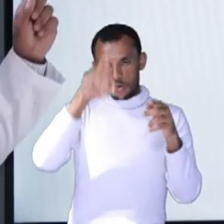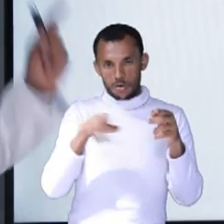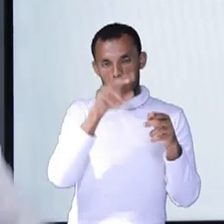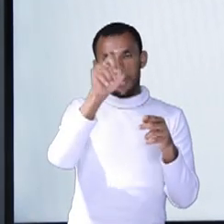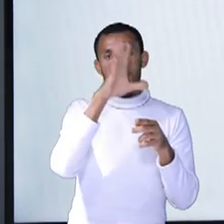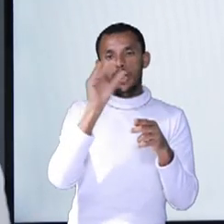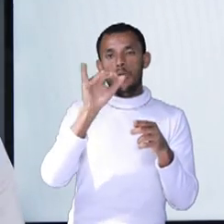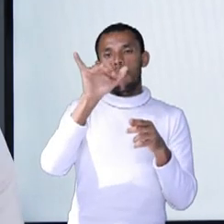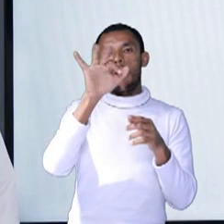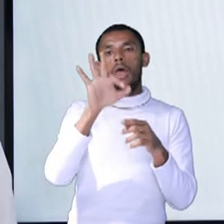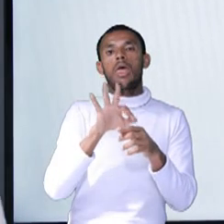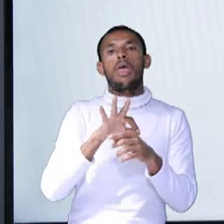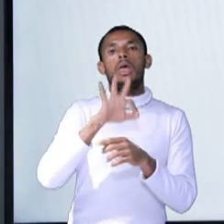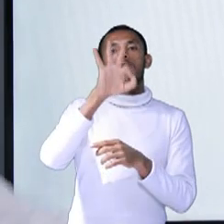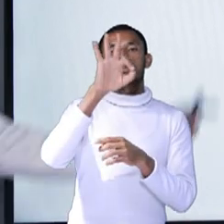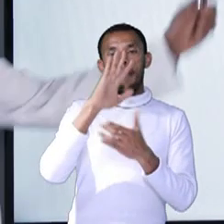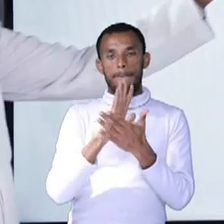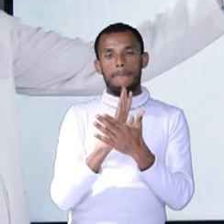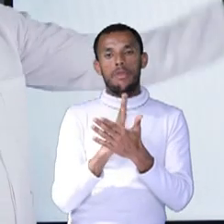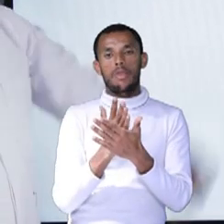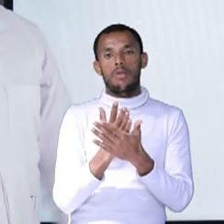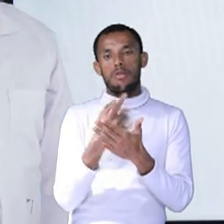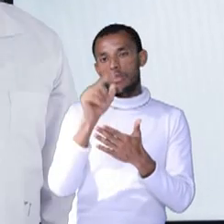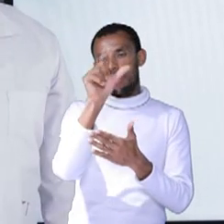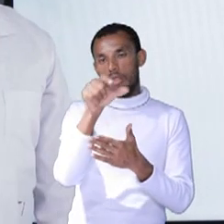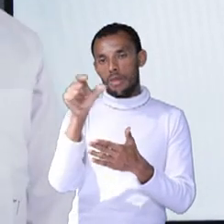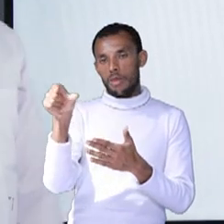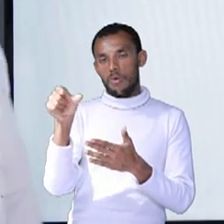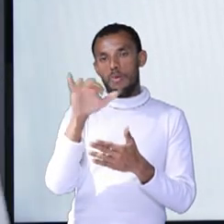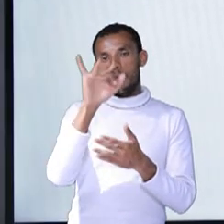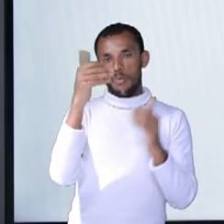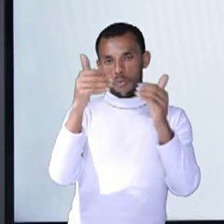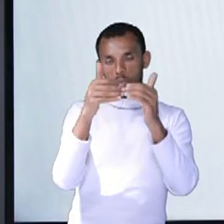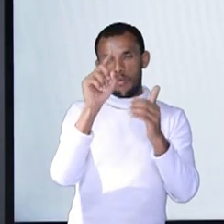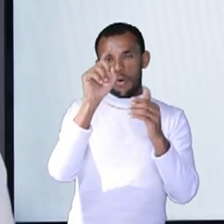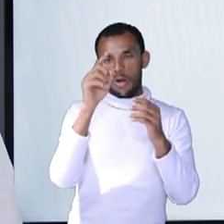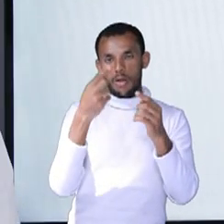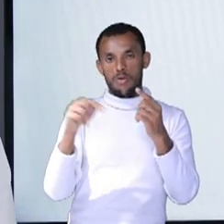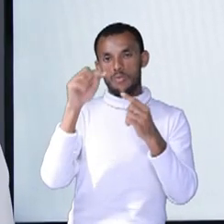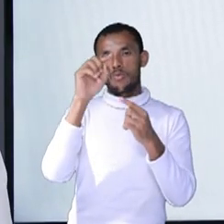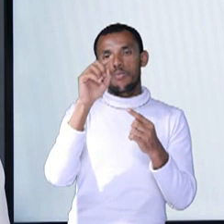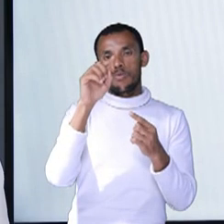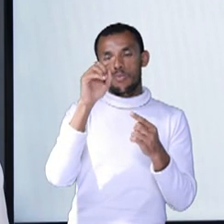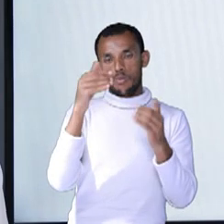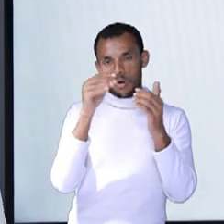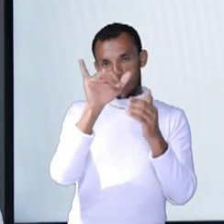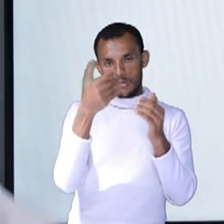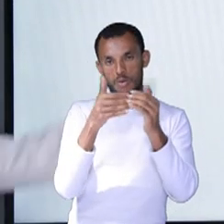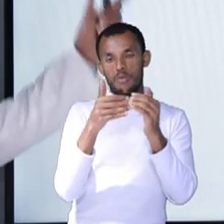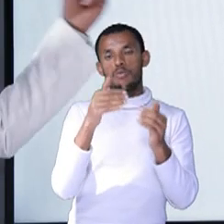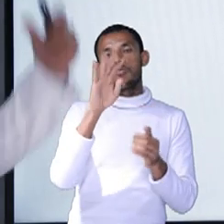and y-axis between the interval y is equals to 1 to y is equals to 4.